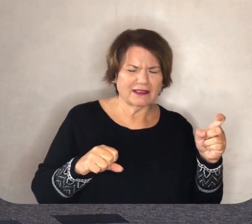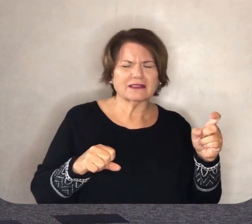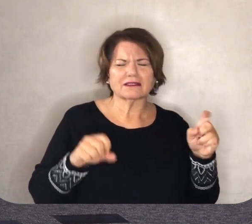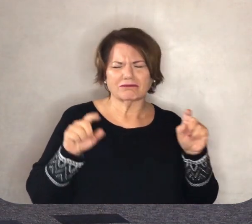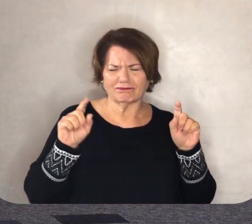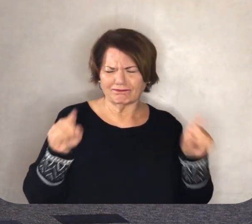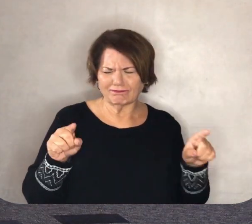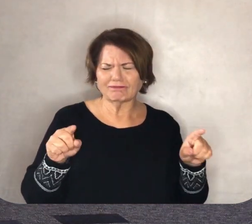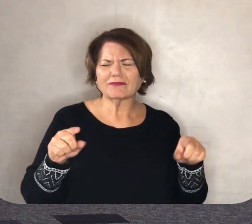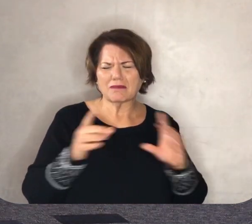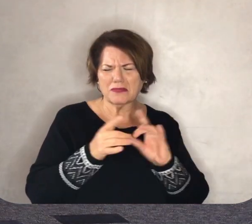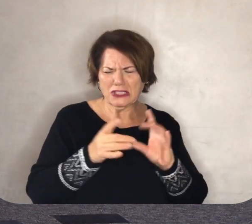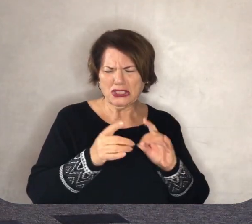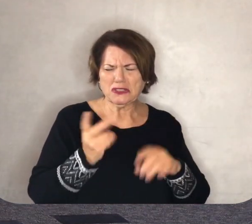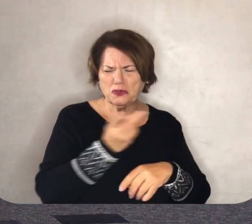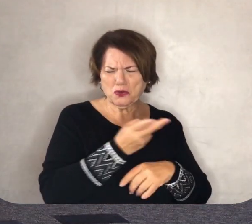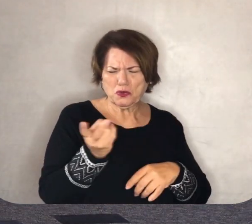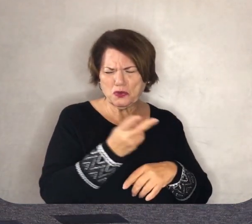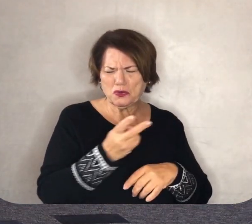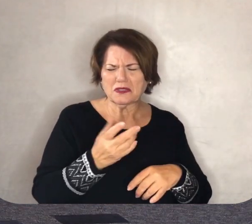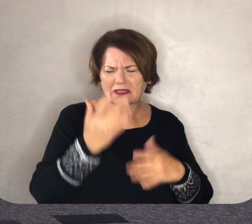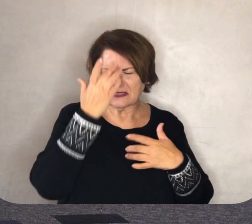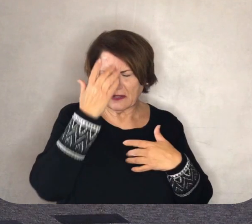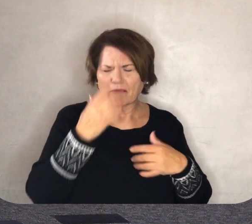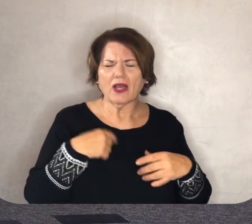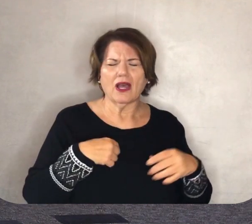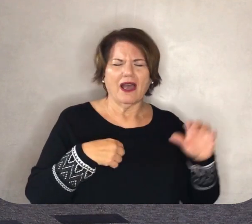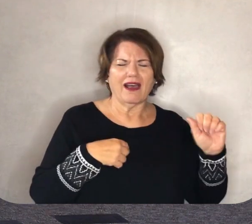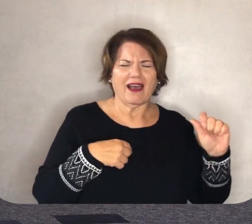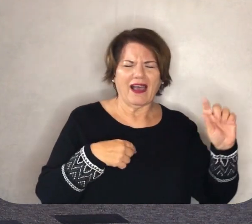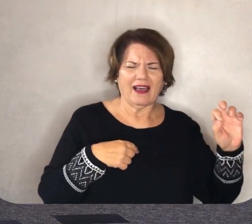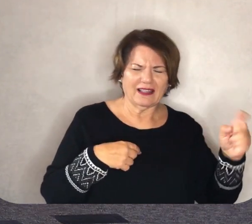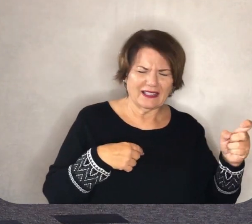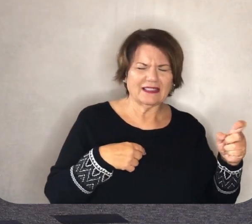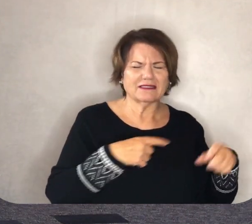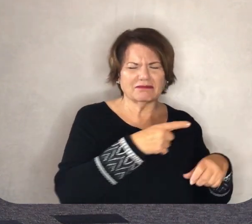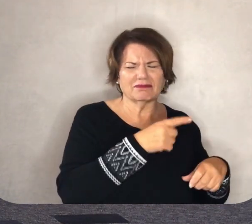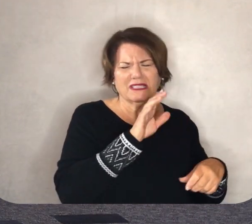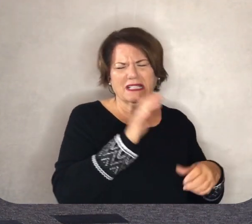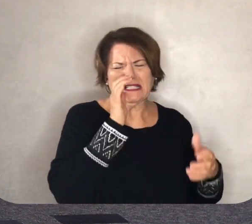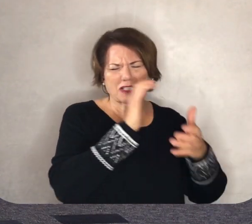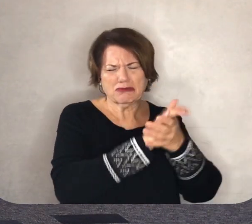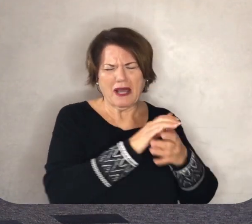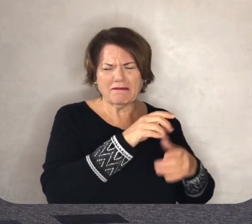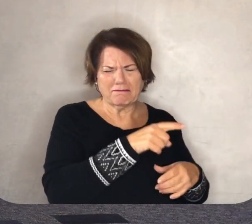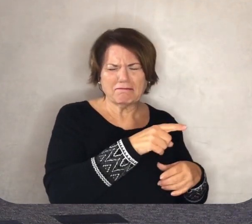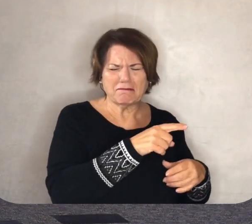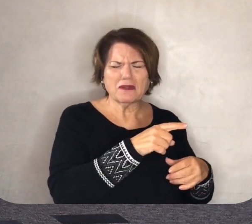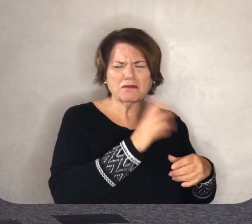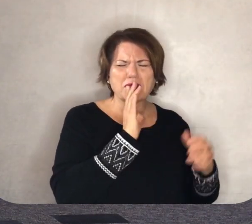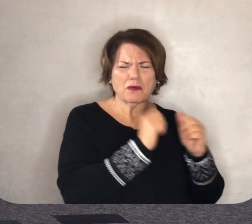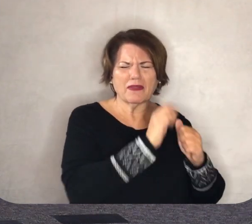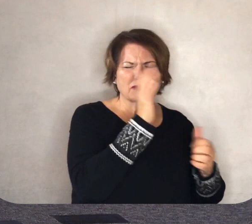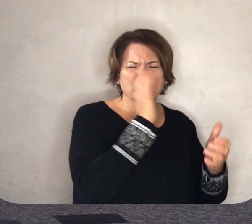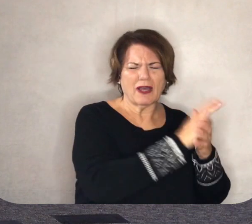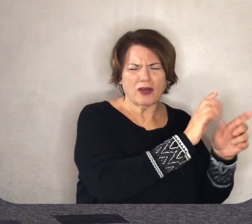health issues, we know that Alec's wife Julie as well, and other families in our church who are dealing with COVID-related types of things, we just